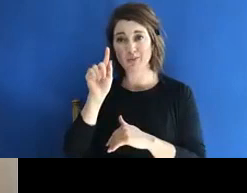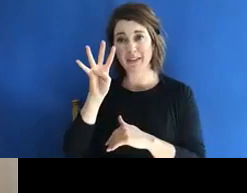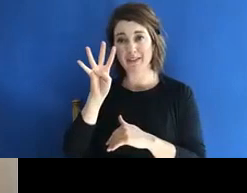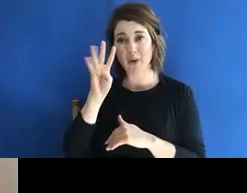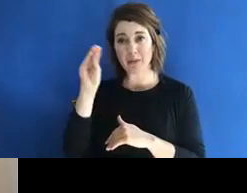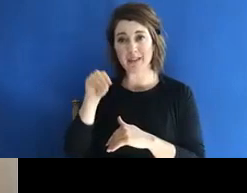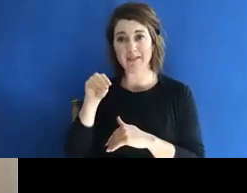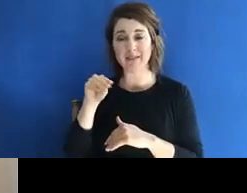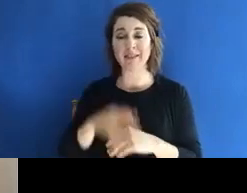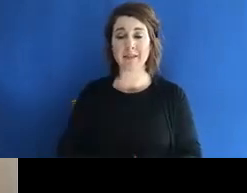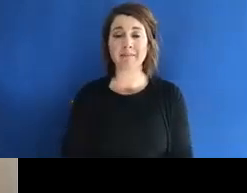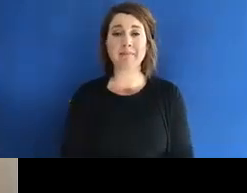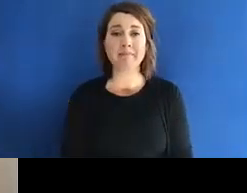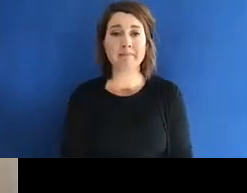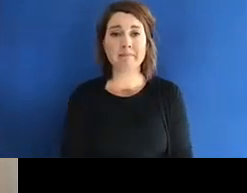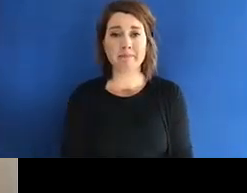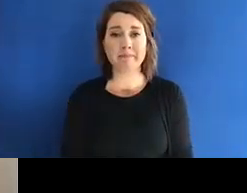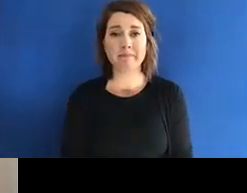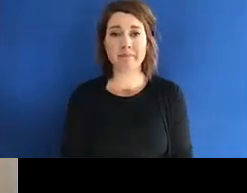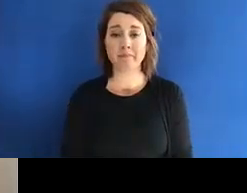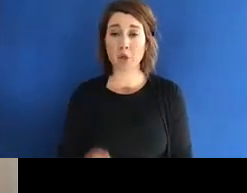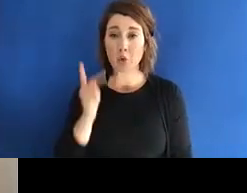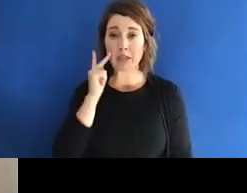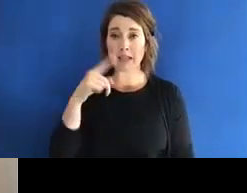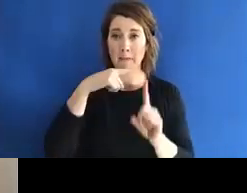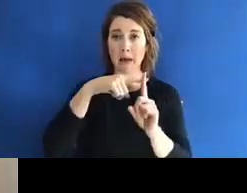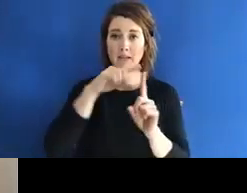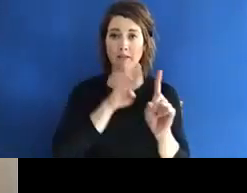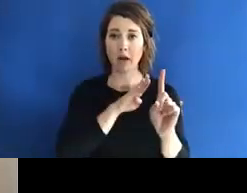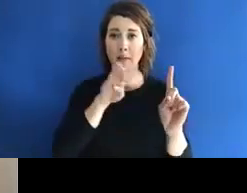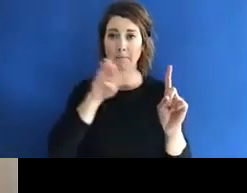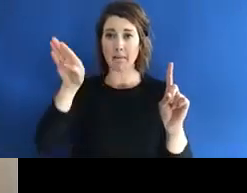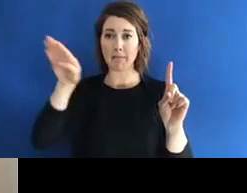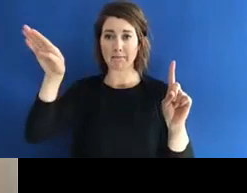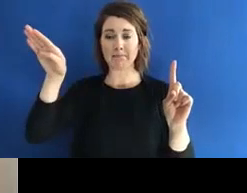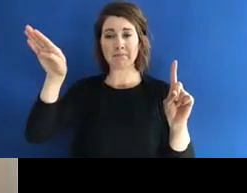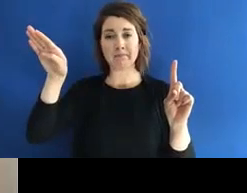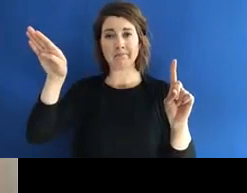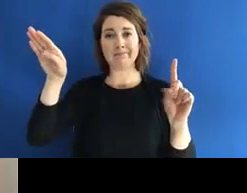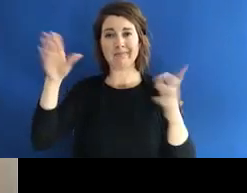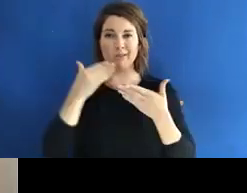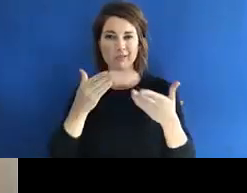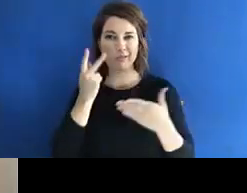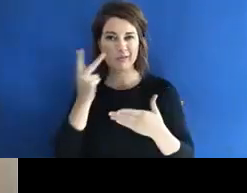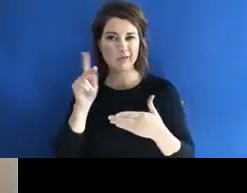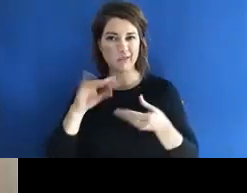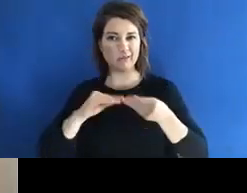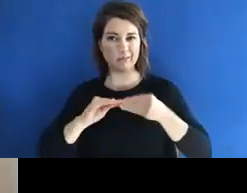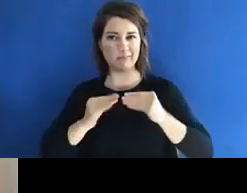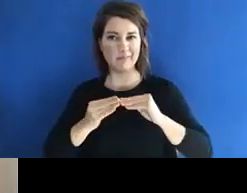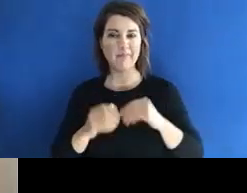17. So this is a positive trend, and it's good to see. It also can